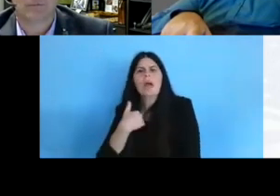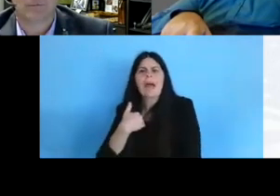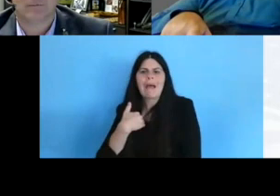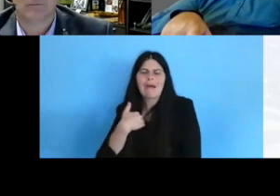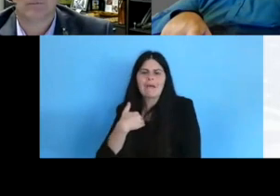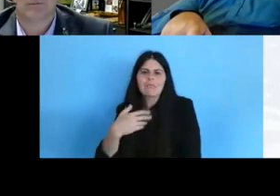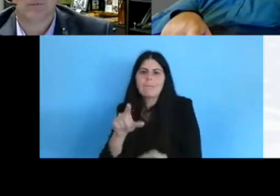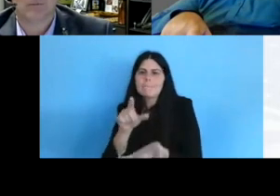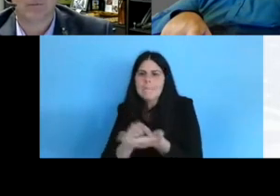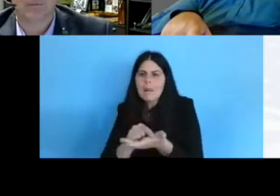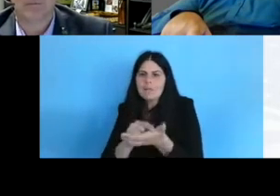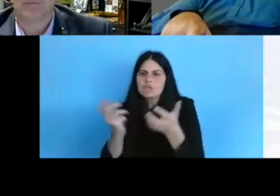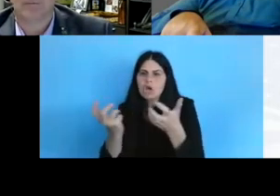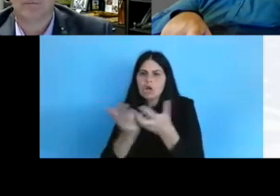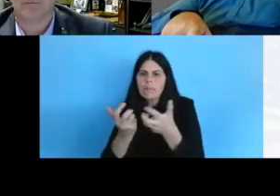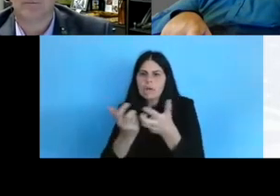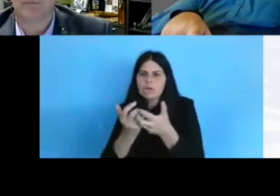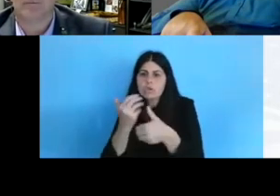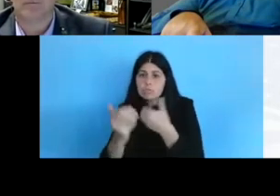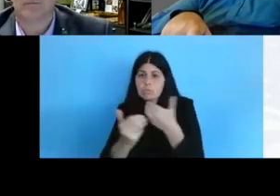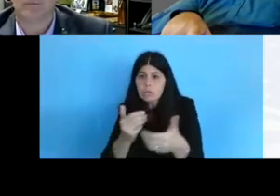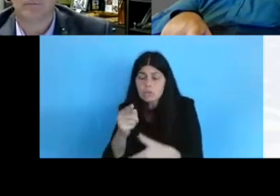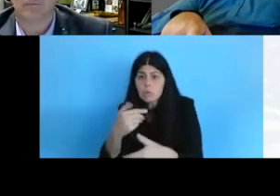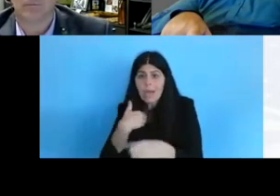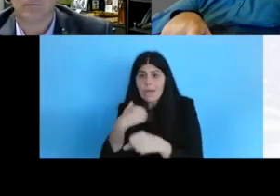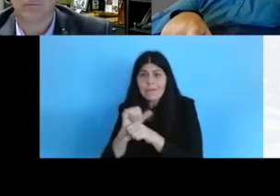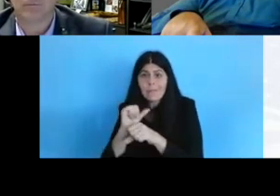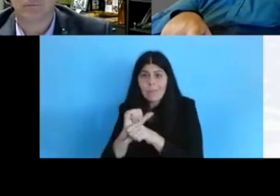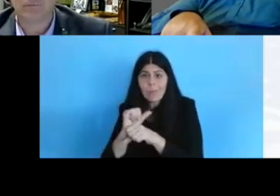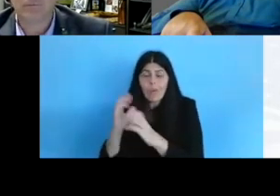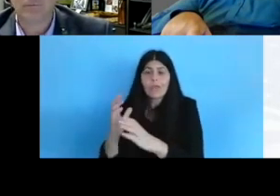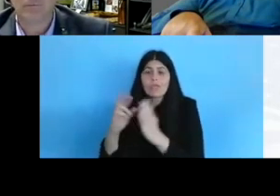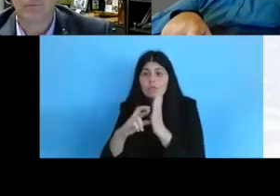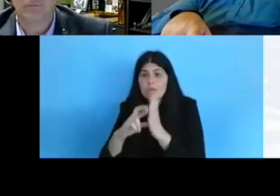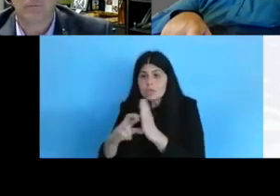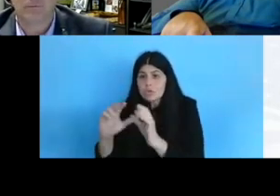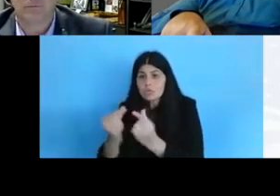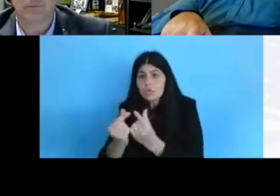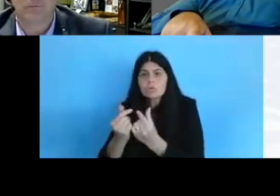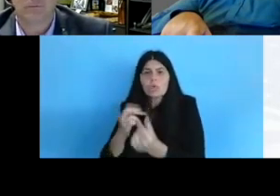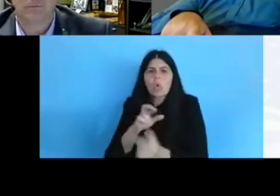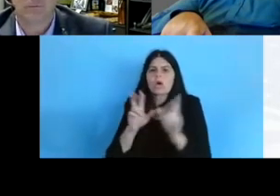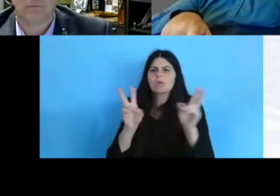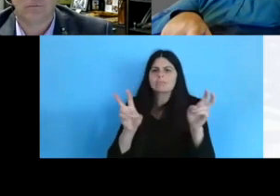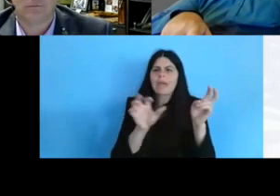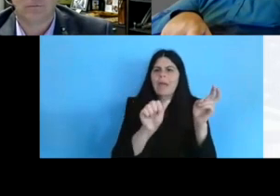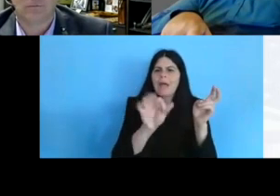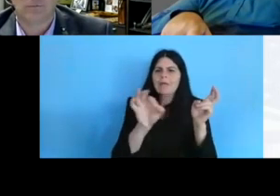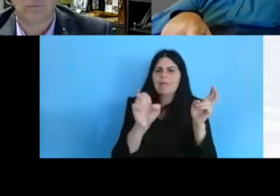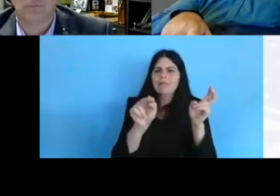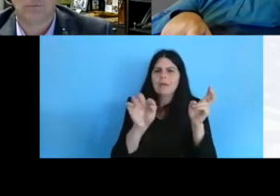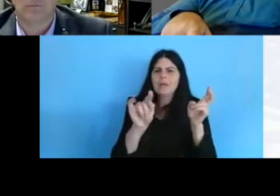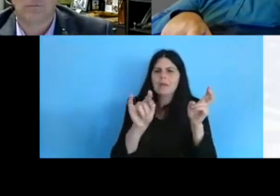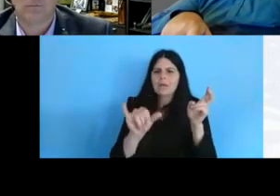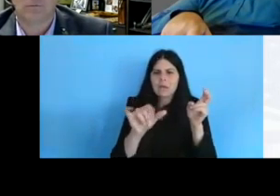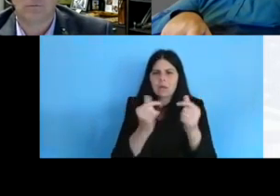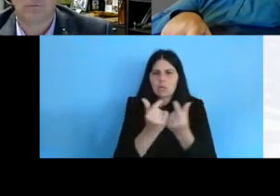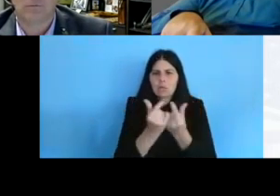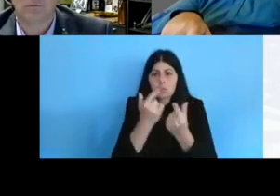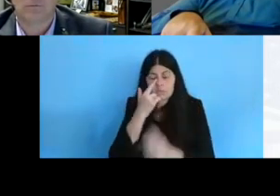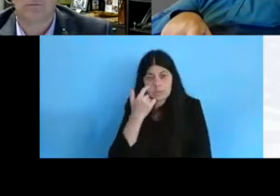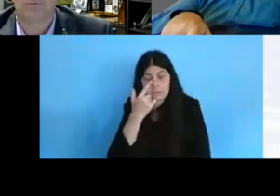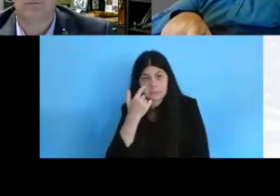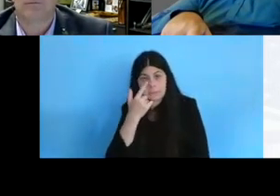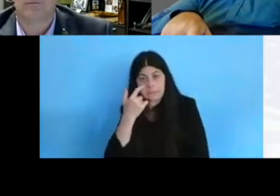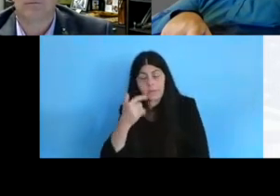accommodations process? Do you have employee resource groups or affinity groups? You know, these things show us that it's